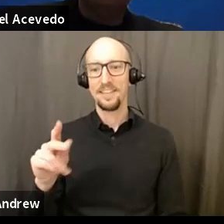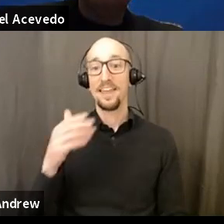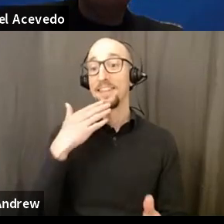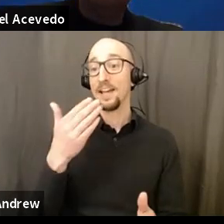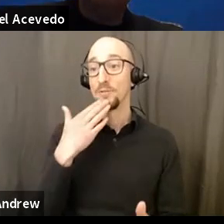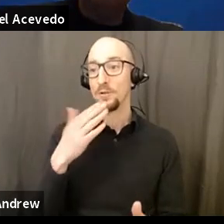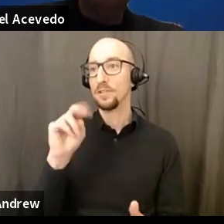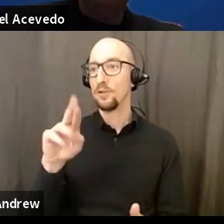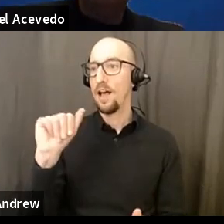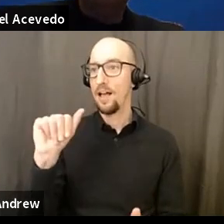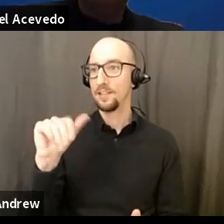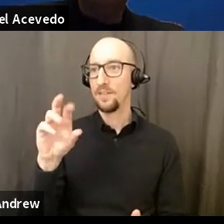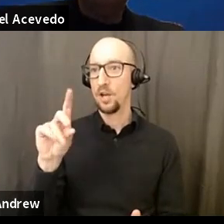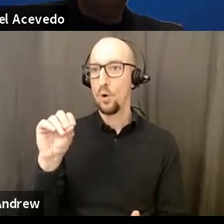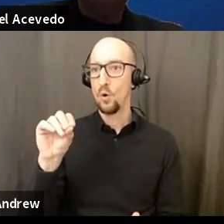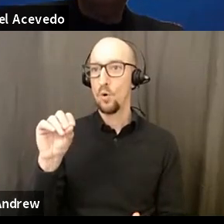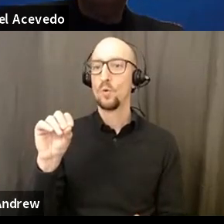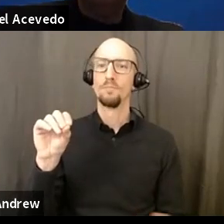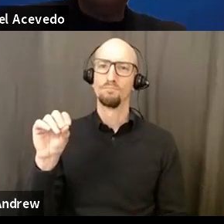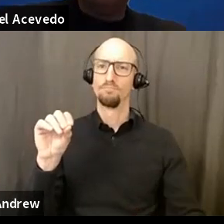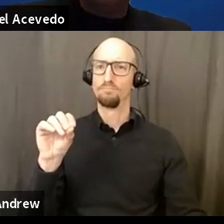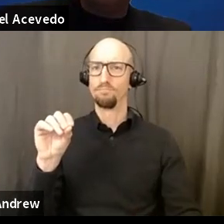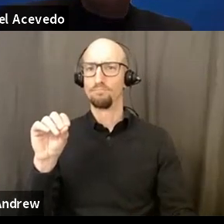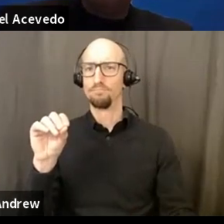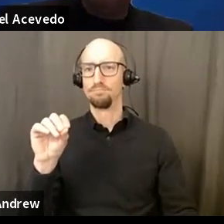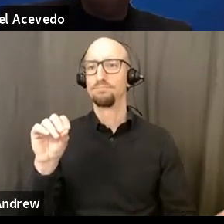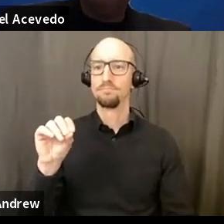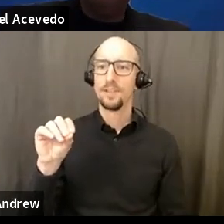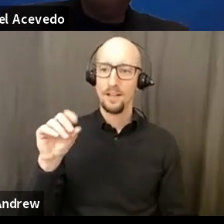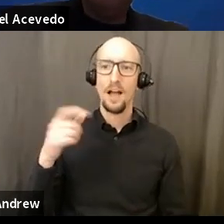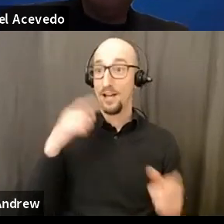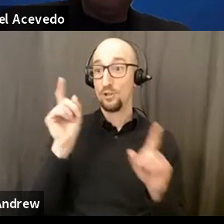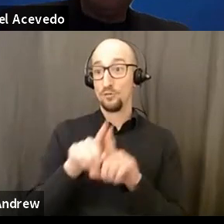Matt. Well, it's easy now. Yeah, I agree with Sam too.